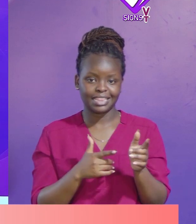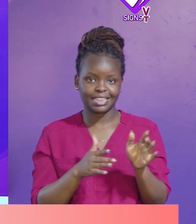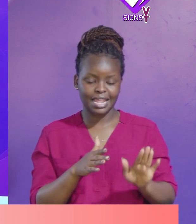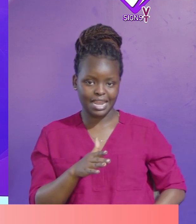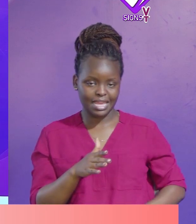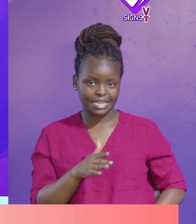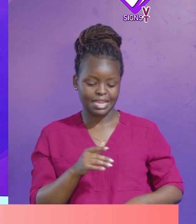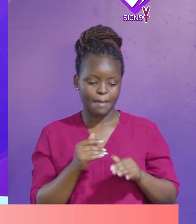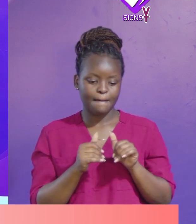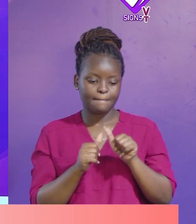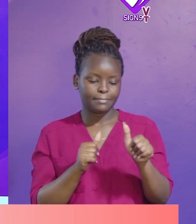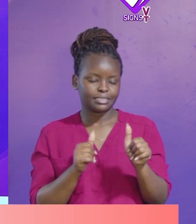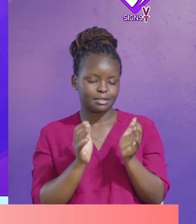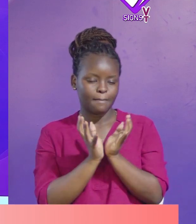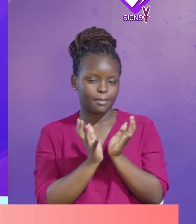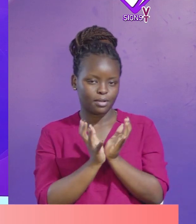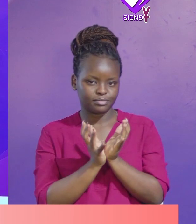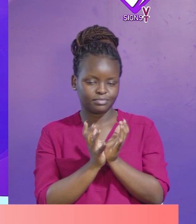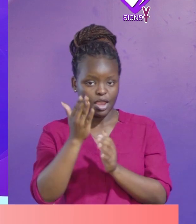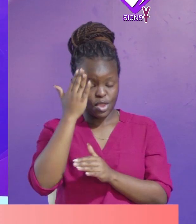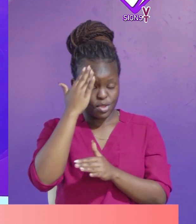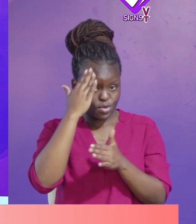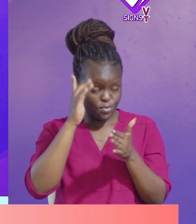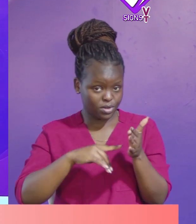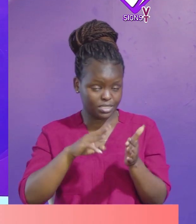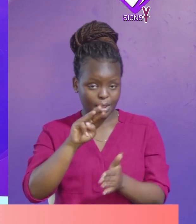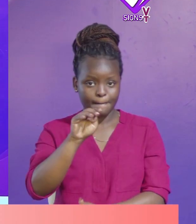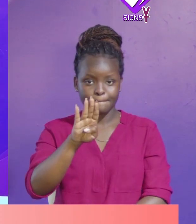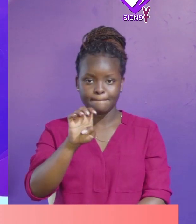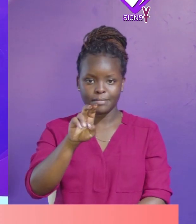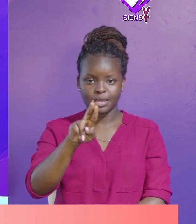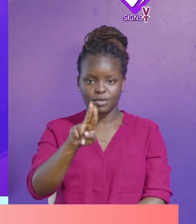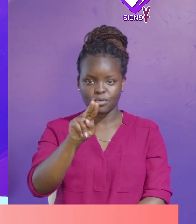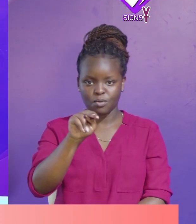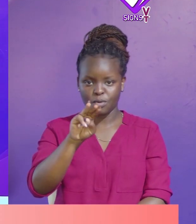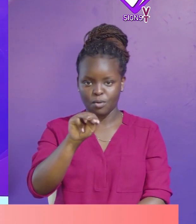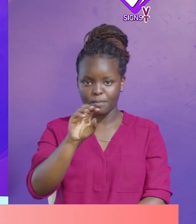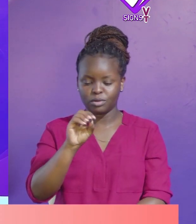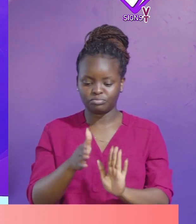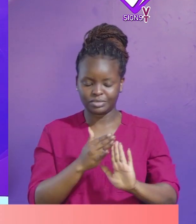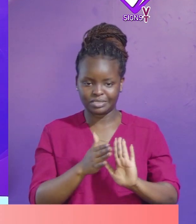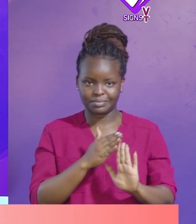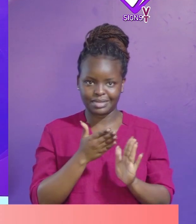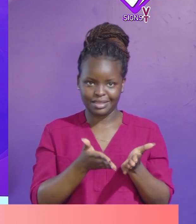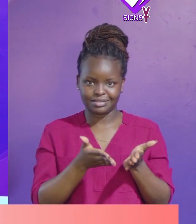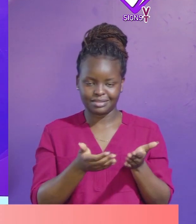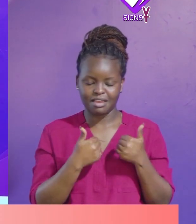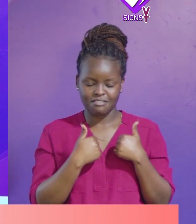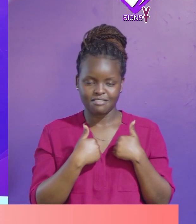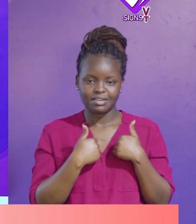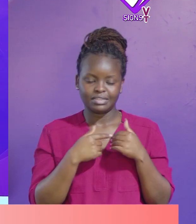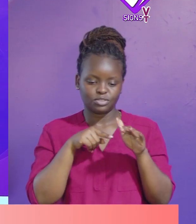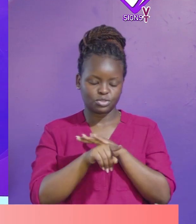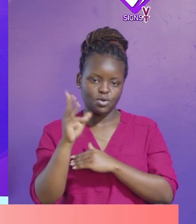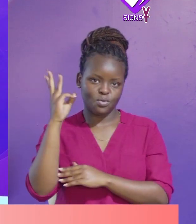already past him, and he knew that Mbeumo, with that speed he had, he was going to score. So I think that was one